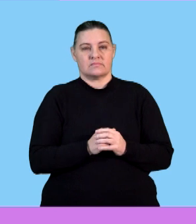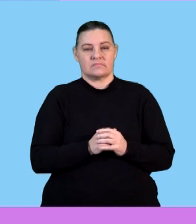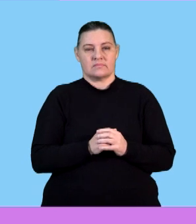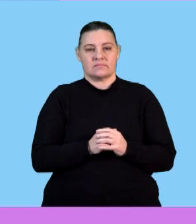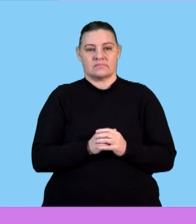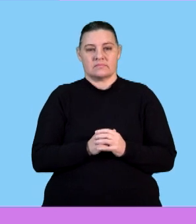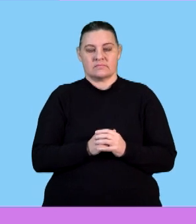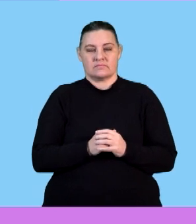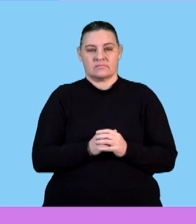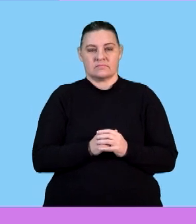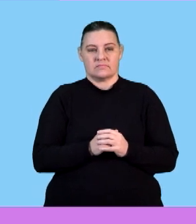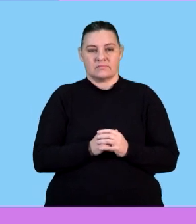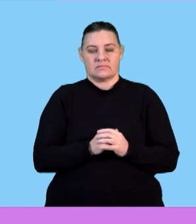get,